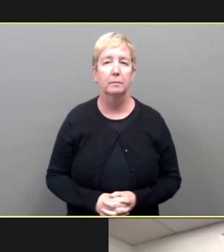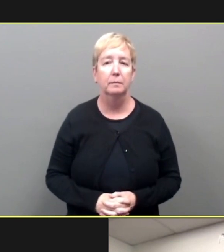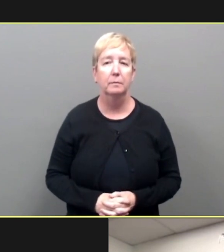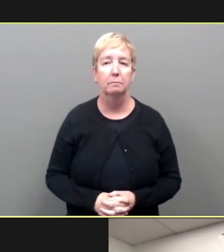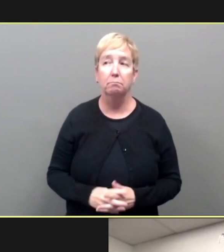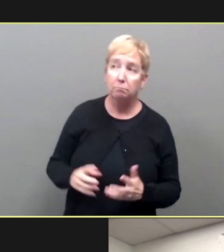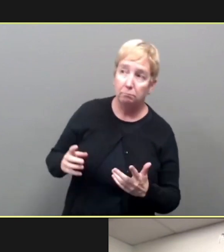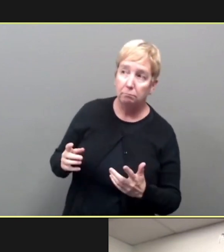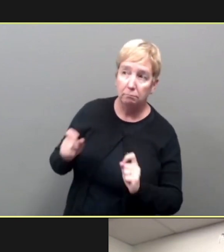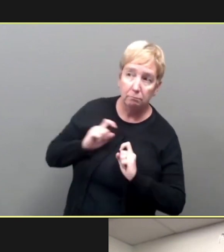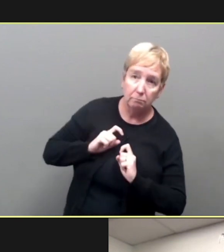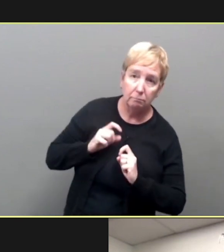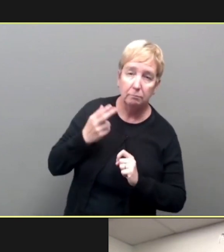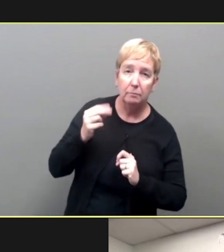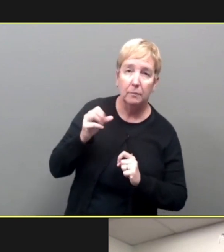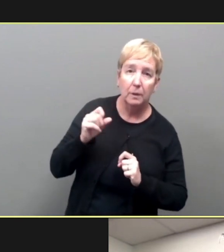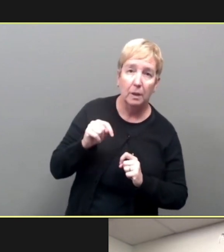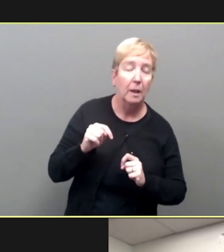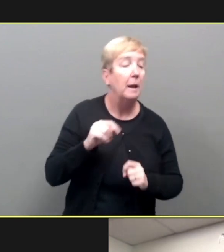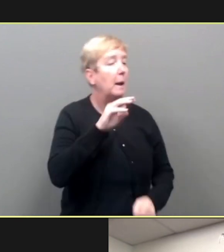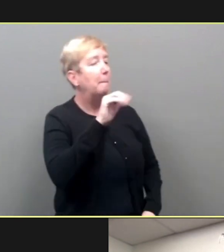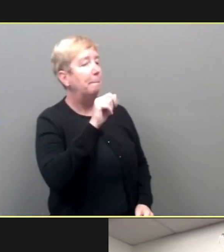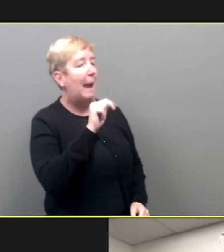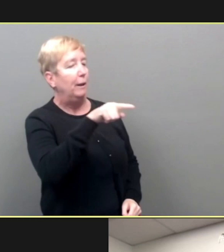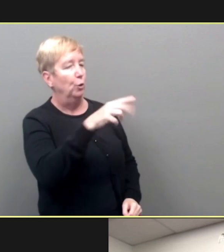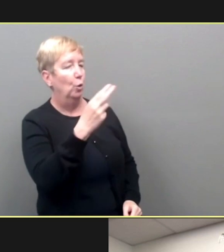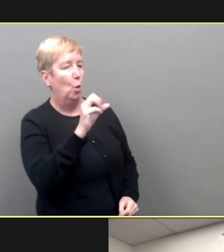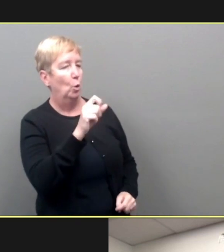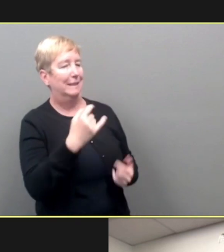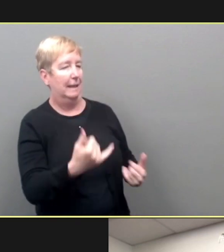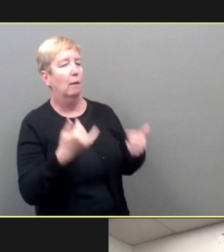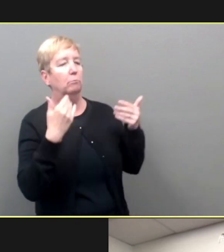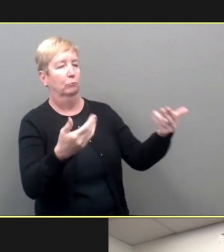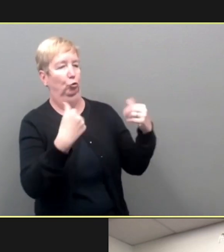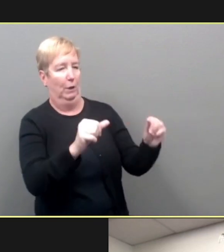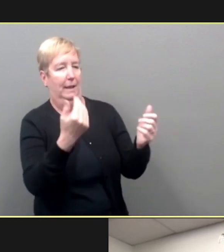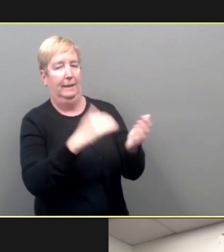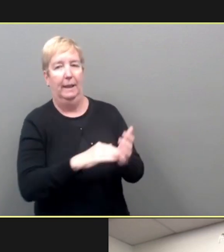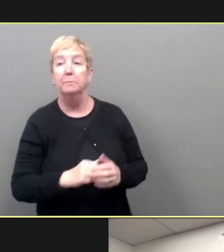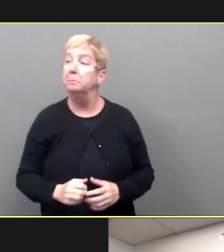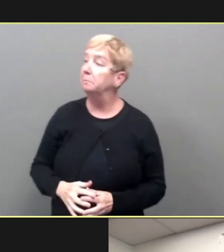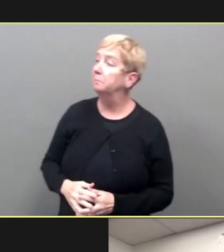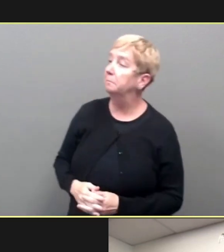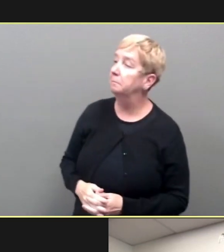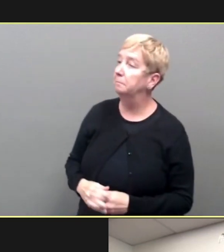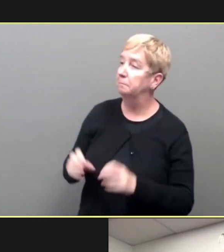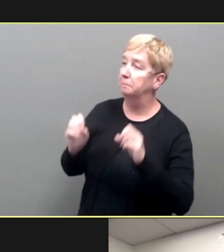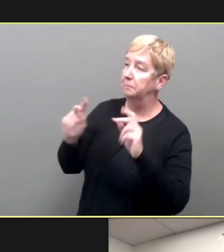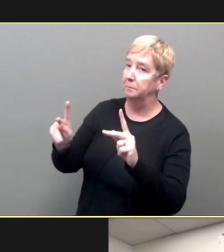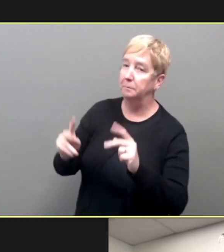capabilities? Matt, you're the co-host now. Try again. All right.